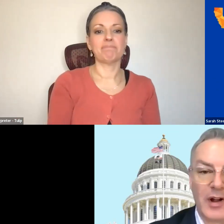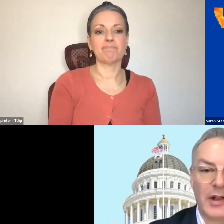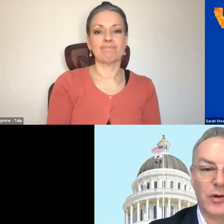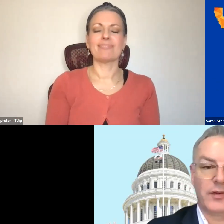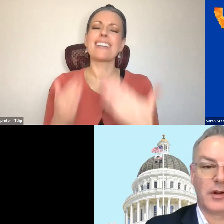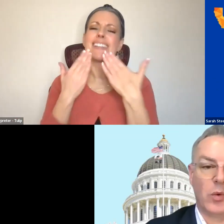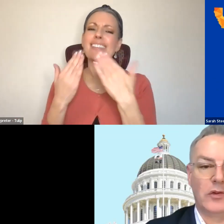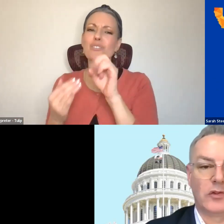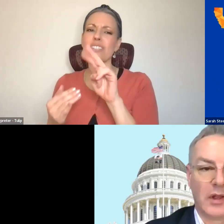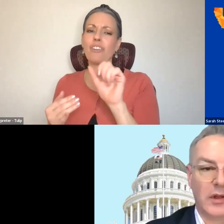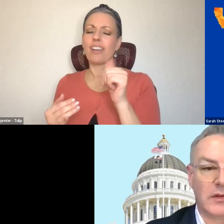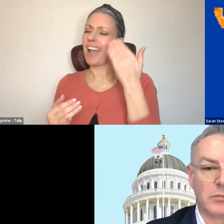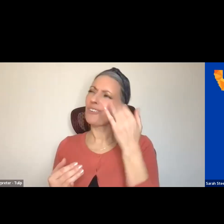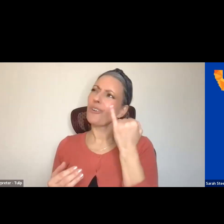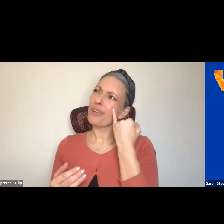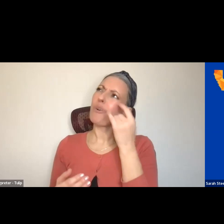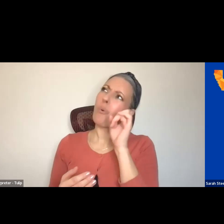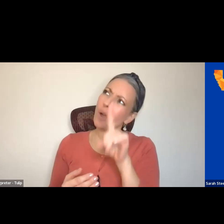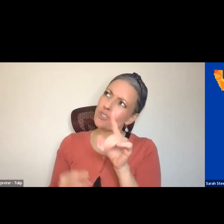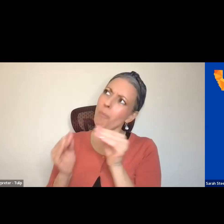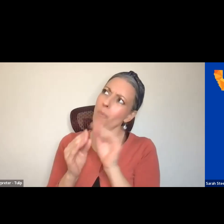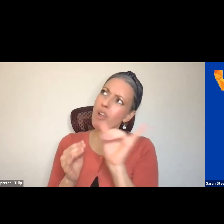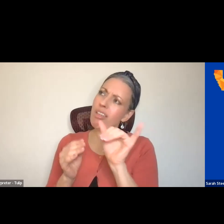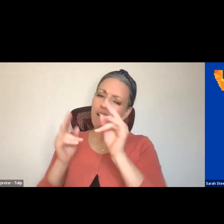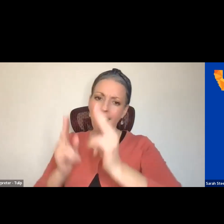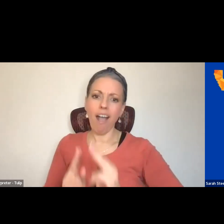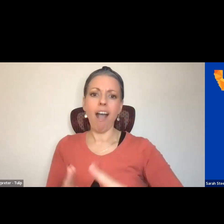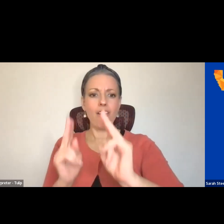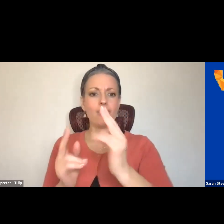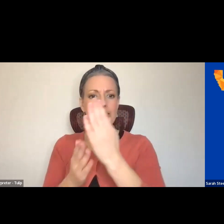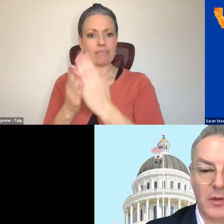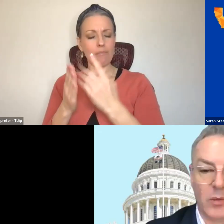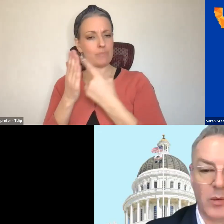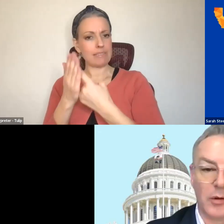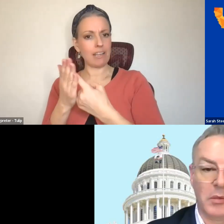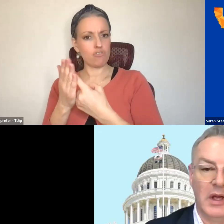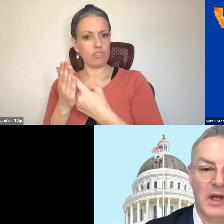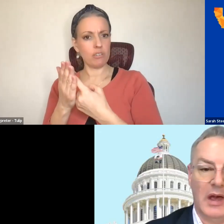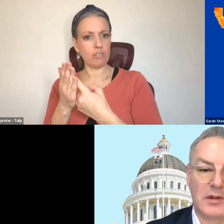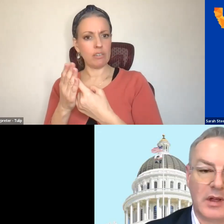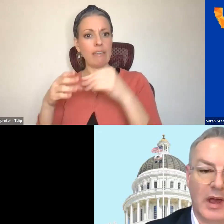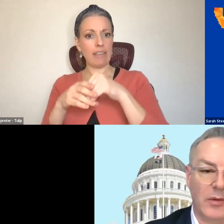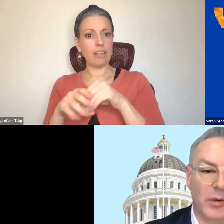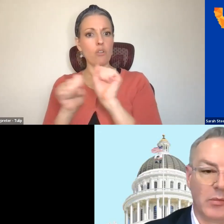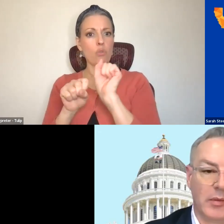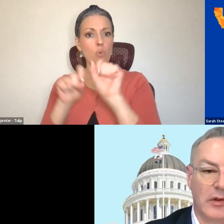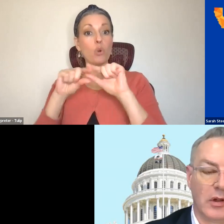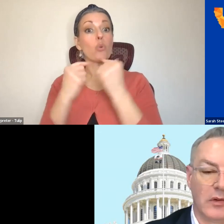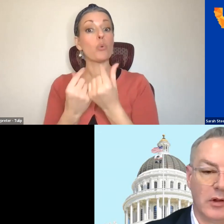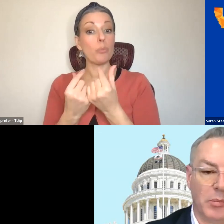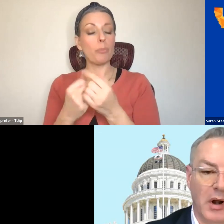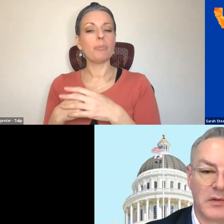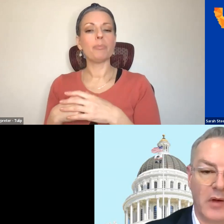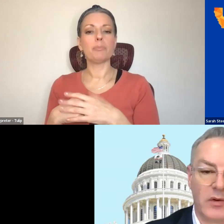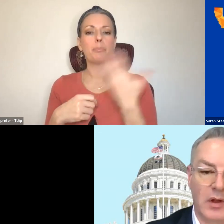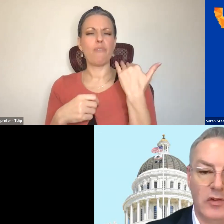Thank you, Sarah. I don't know if it's a question. I think it's more of honoring some of the discussion that happened within the work group. As Catherine Blakemore